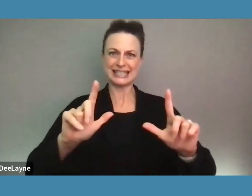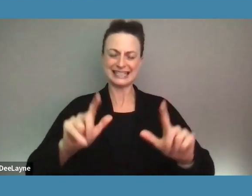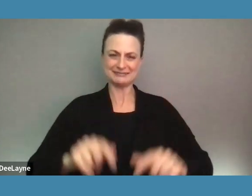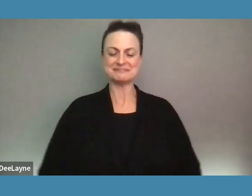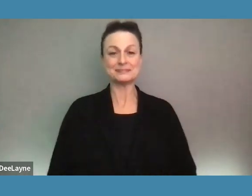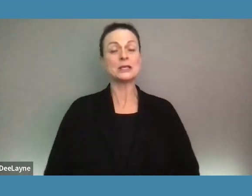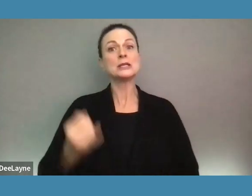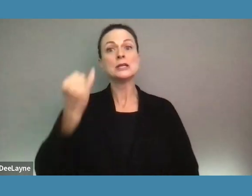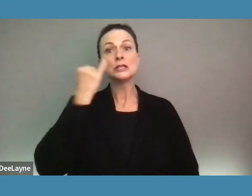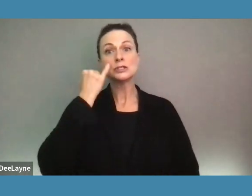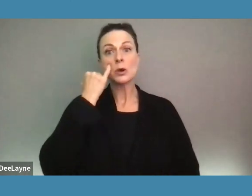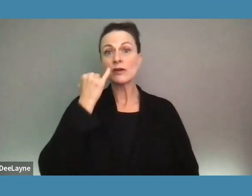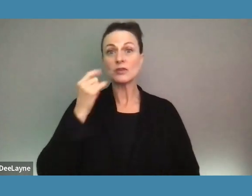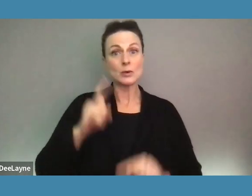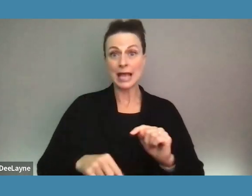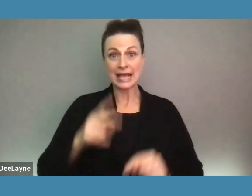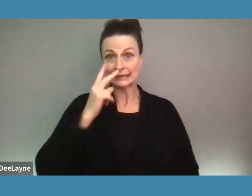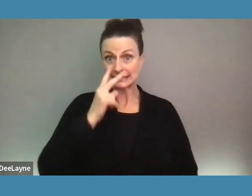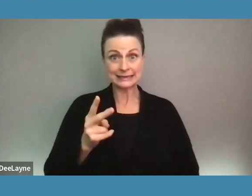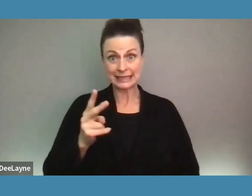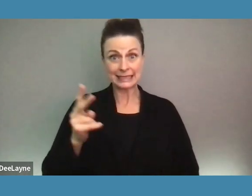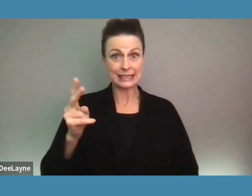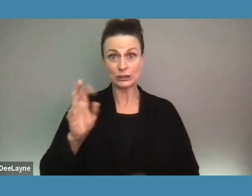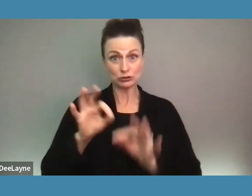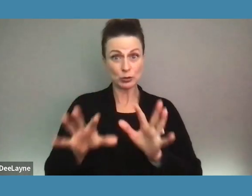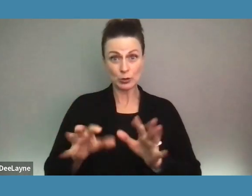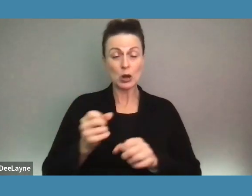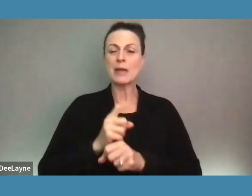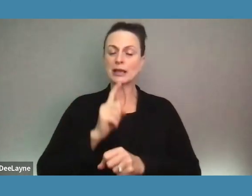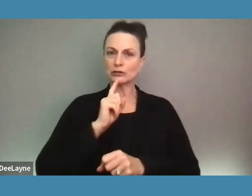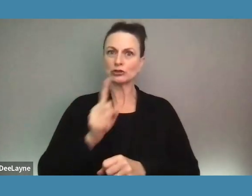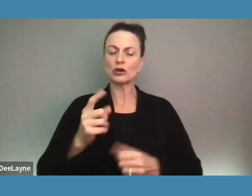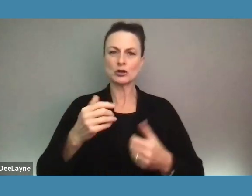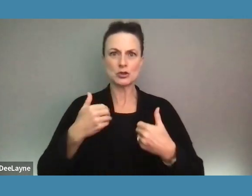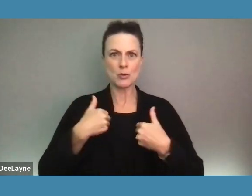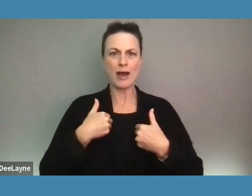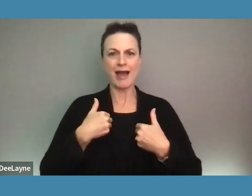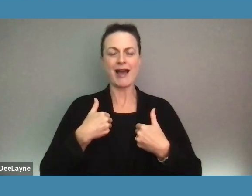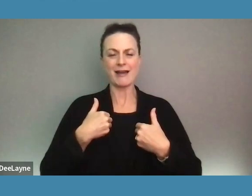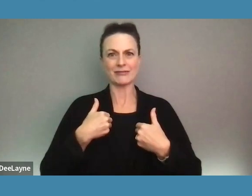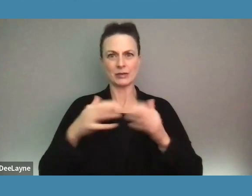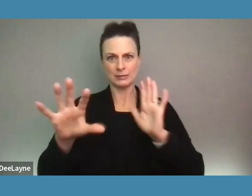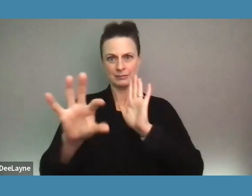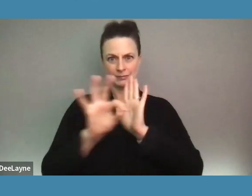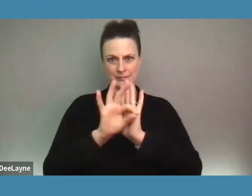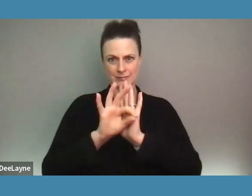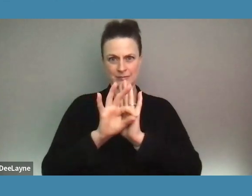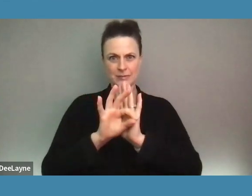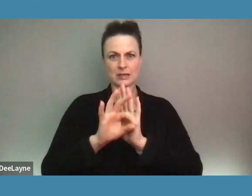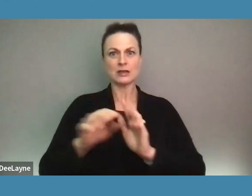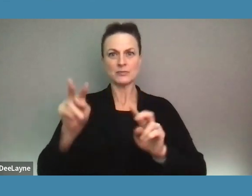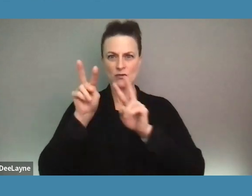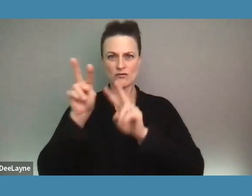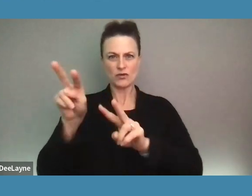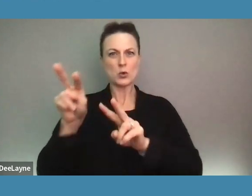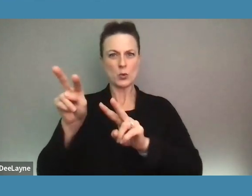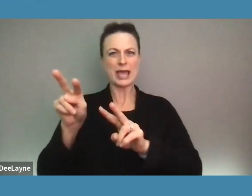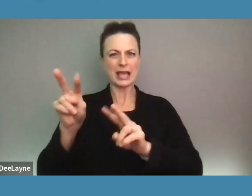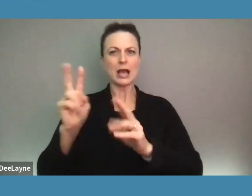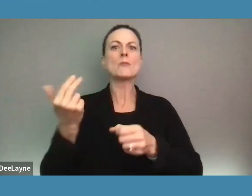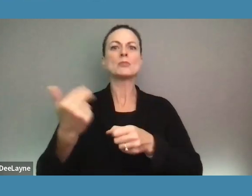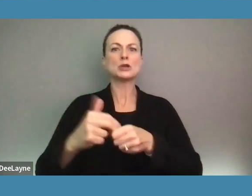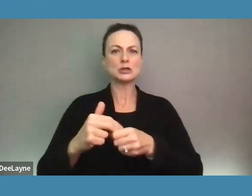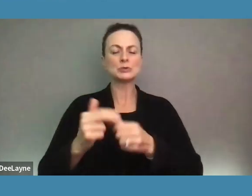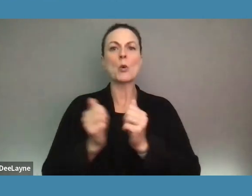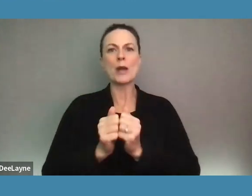So if you are not able to see them, make sure you have opted into viewing the participants